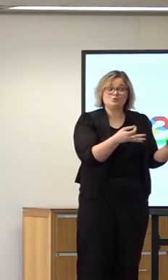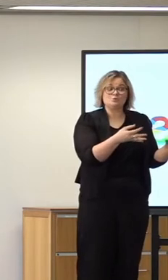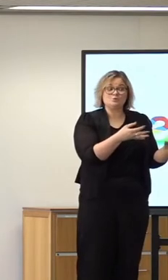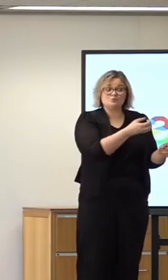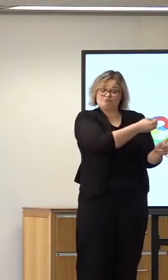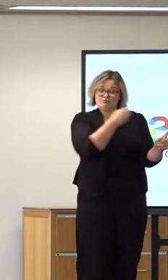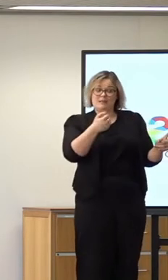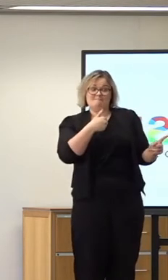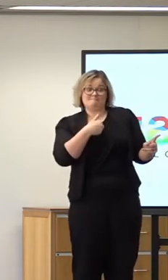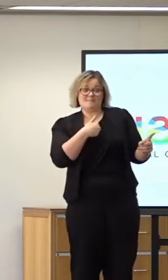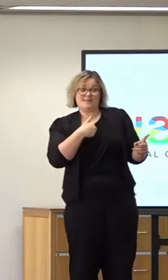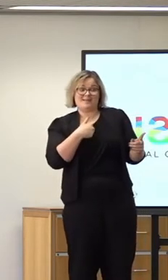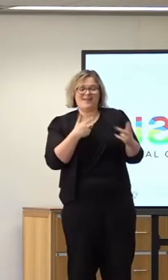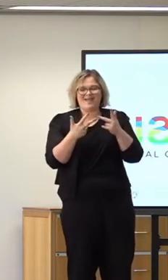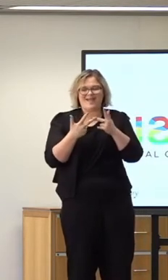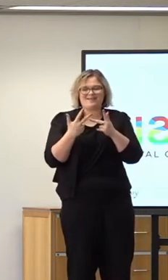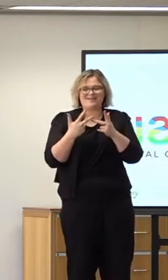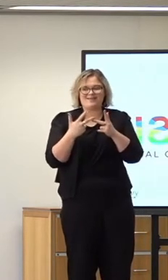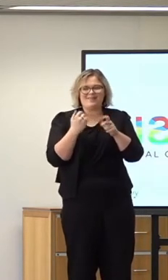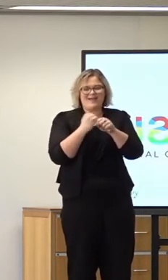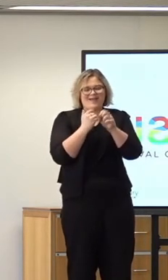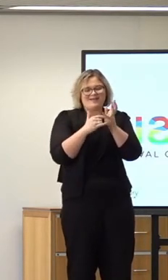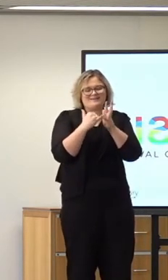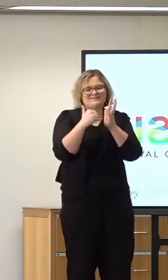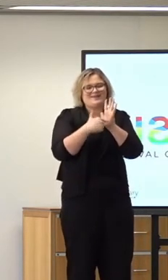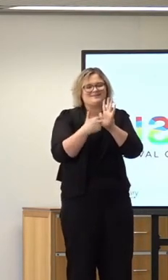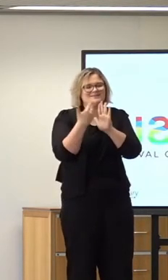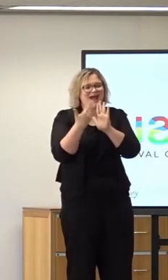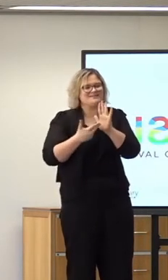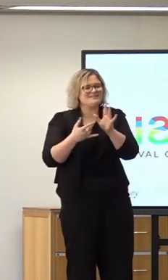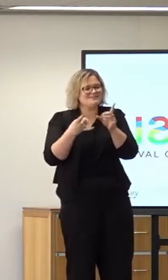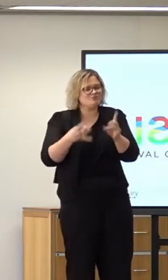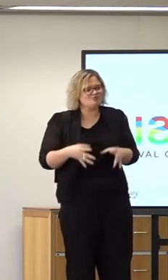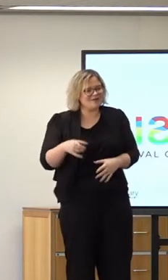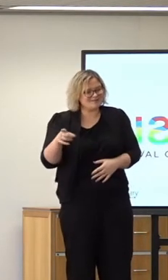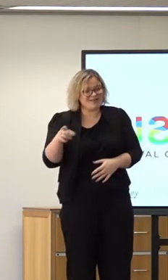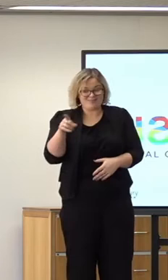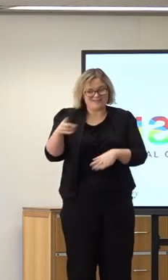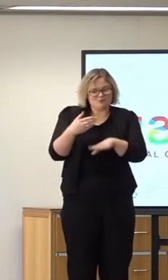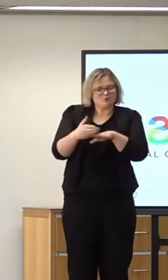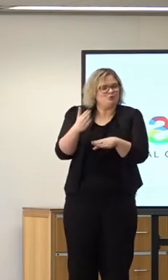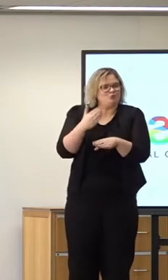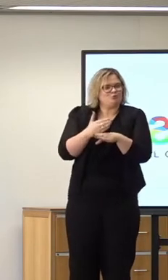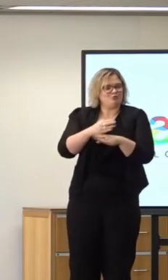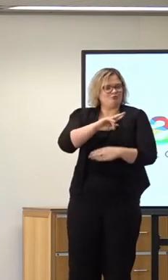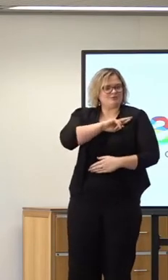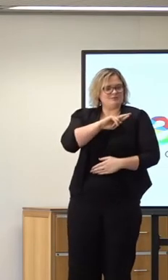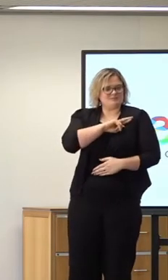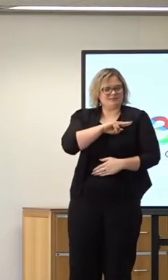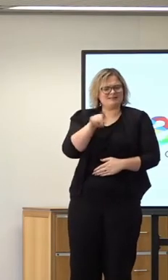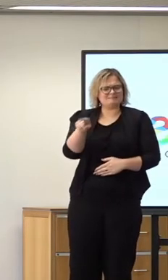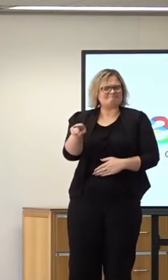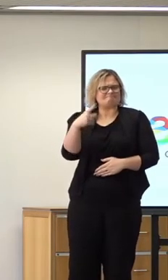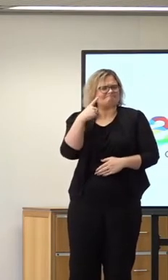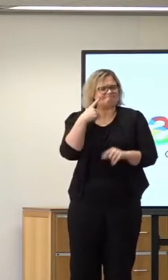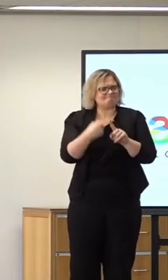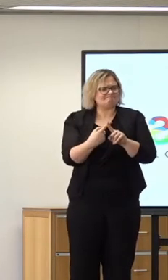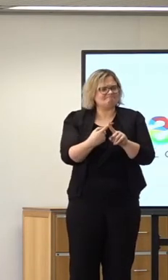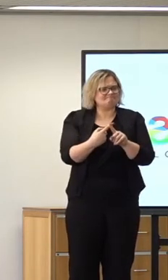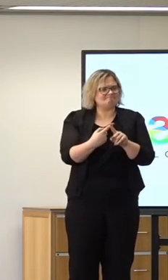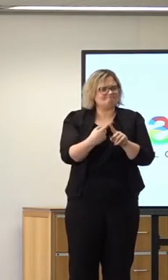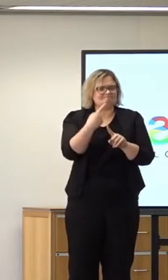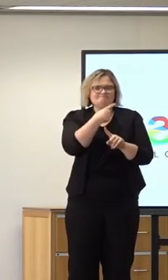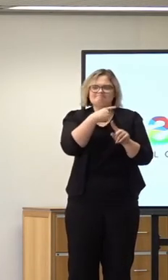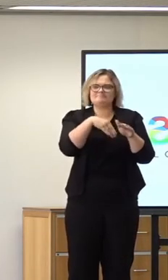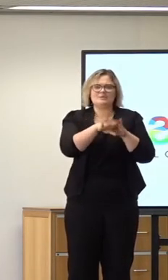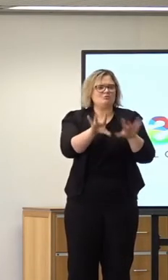a role of guest artistic director, which is a new role, and I believe a role that hasn't happened inside an